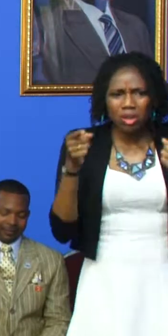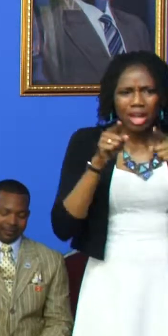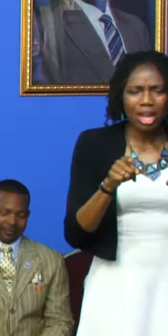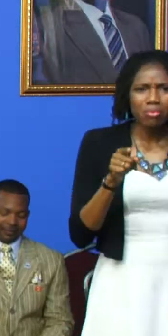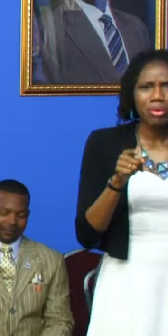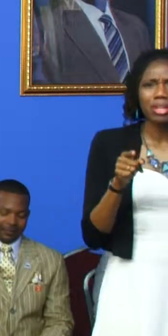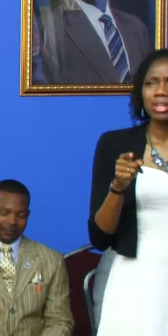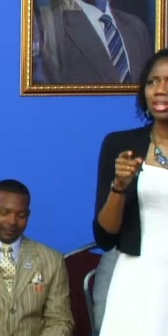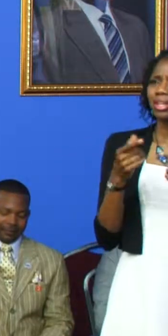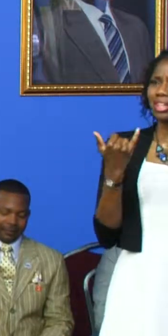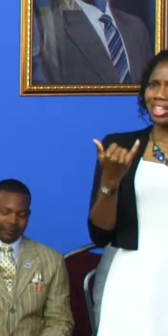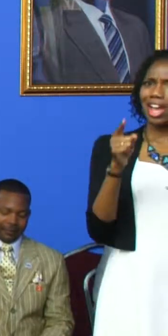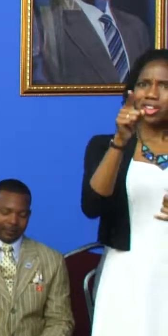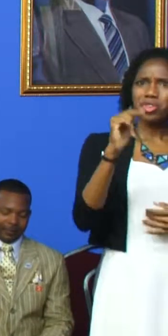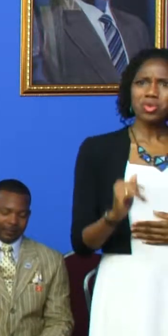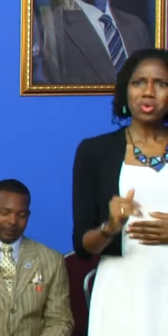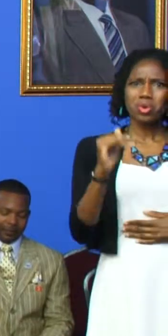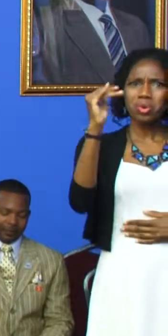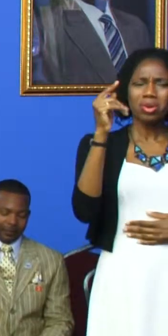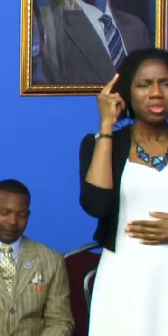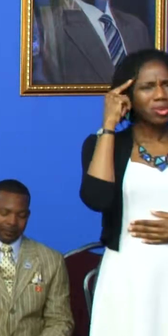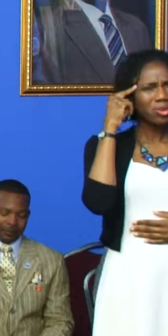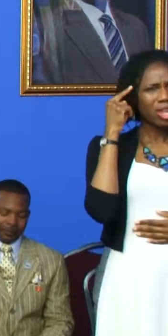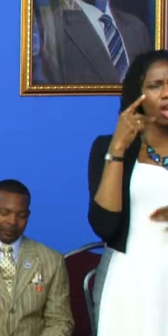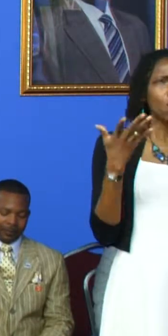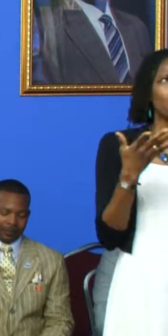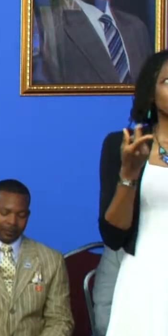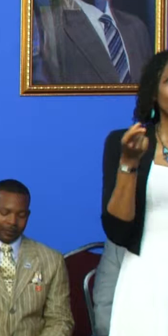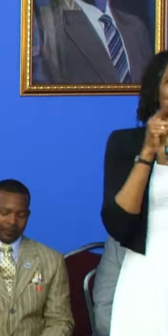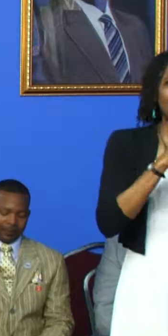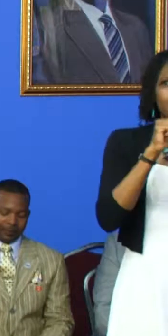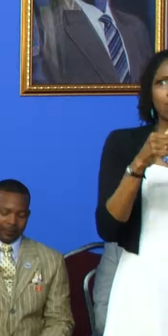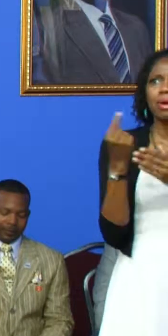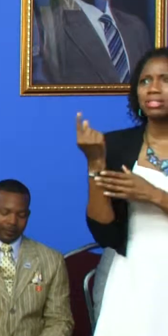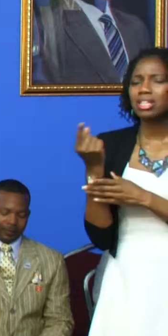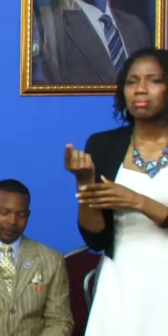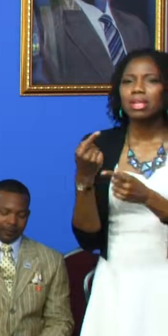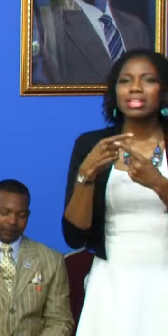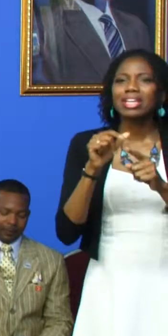worried about what going to happen to something that ain't got nothing to do with you.